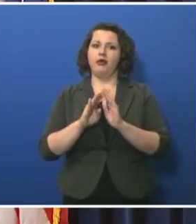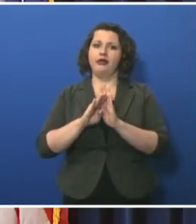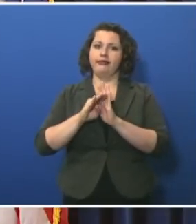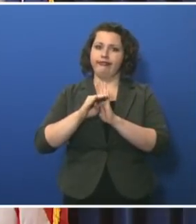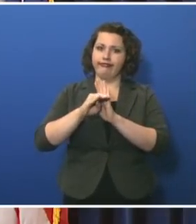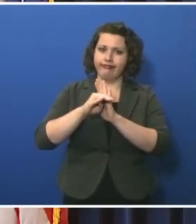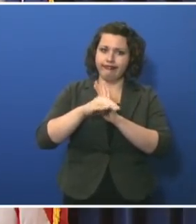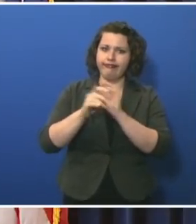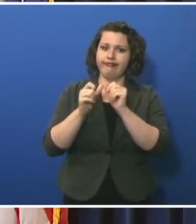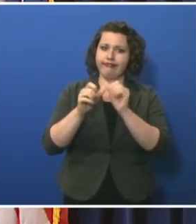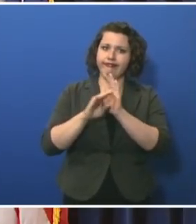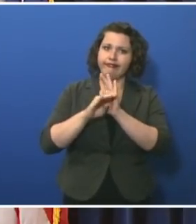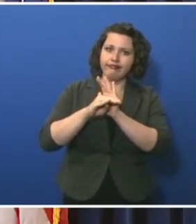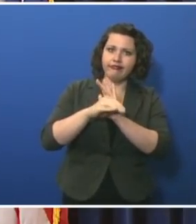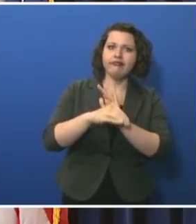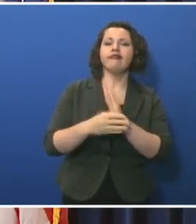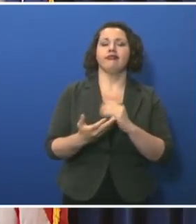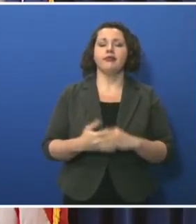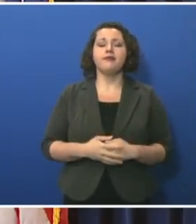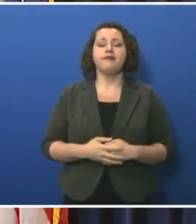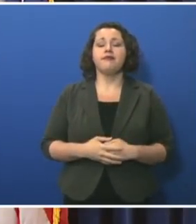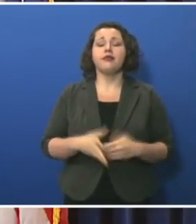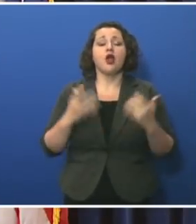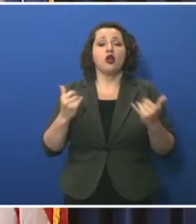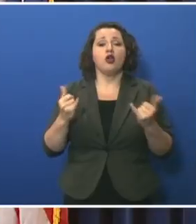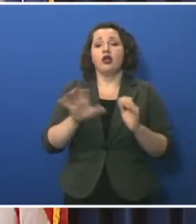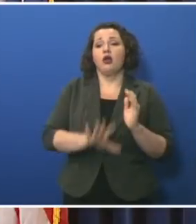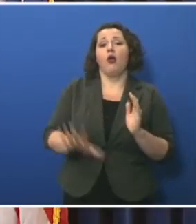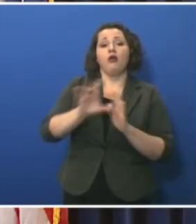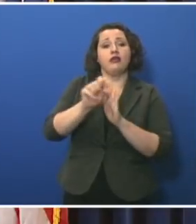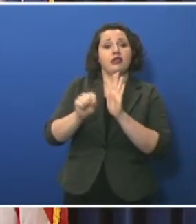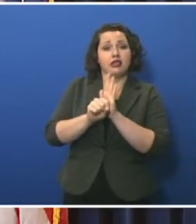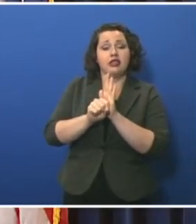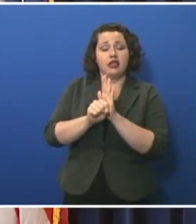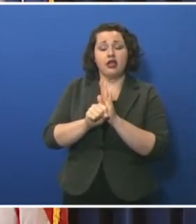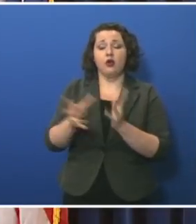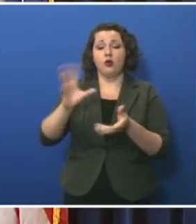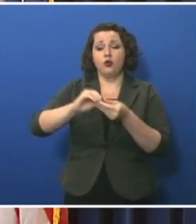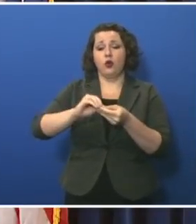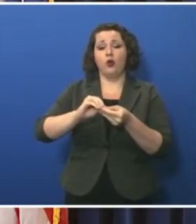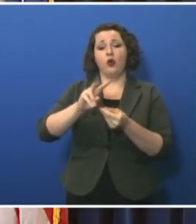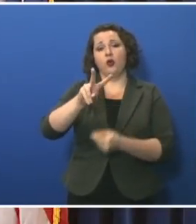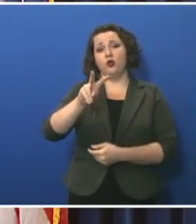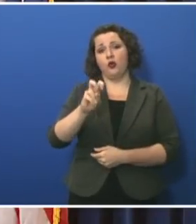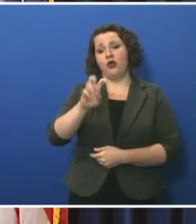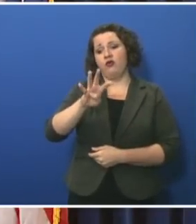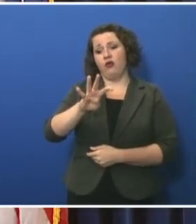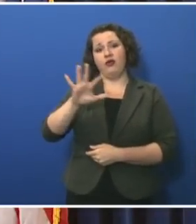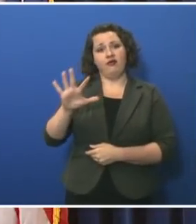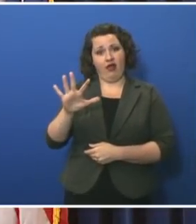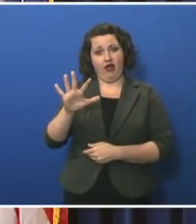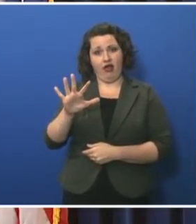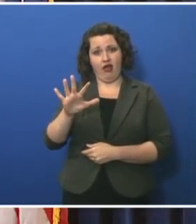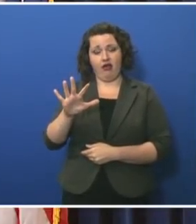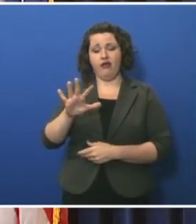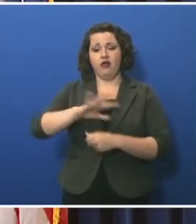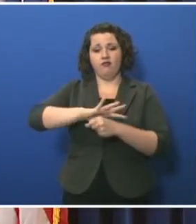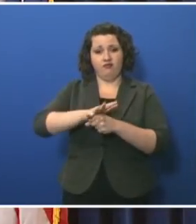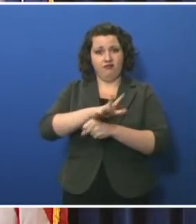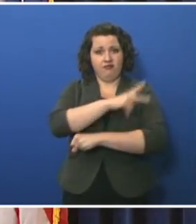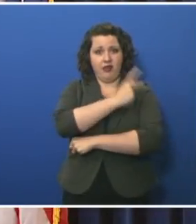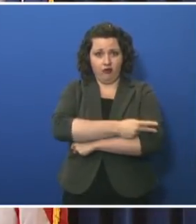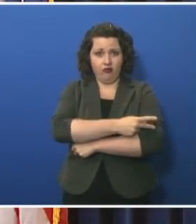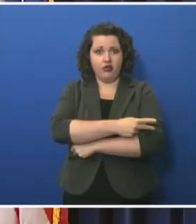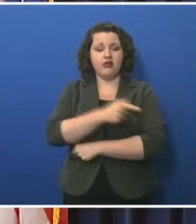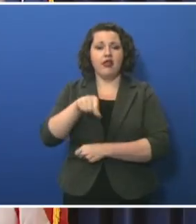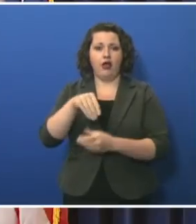decreased and again continue to do so. Currently across the state, a total of 245 COVID-19